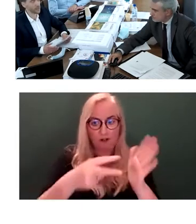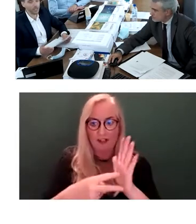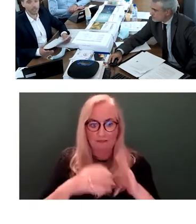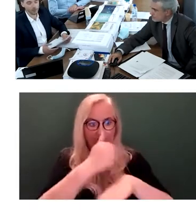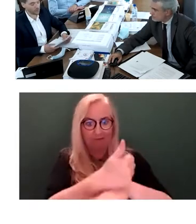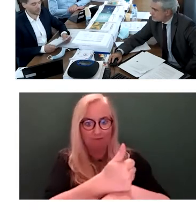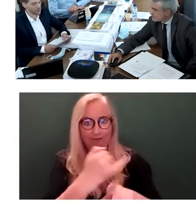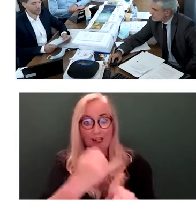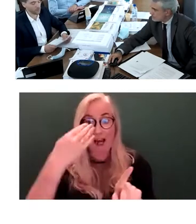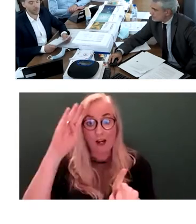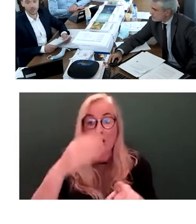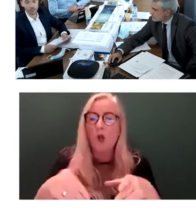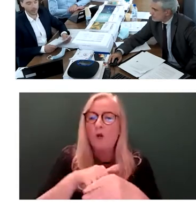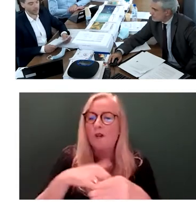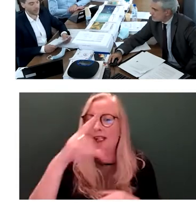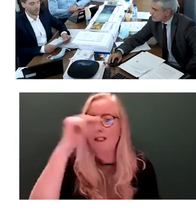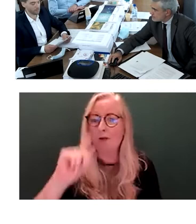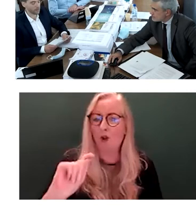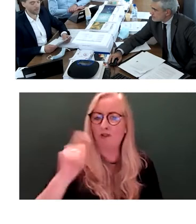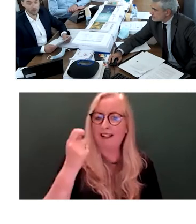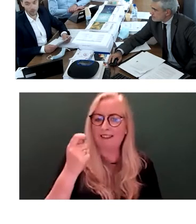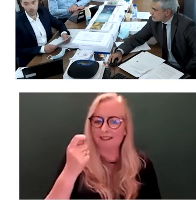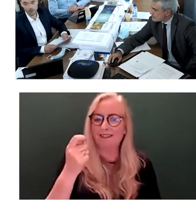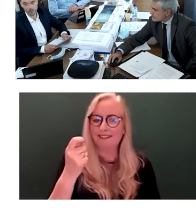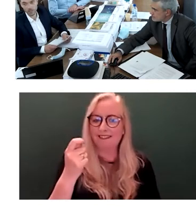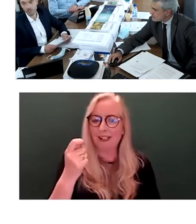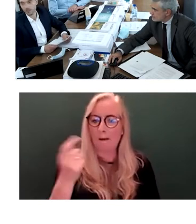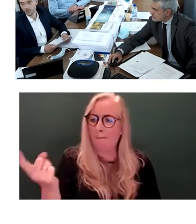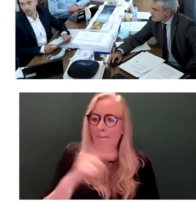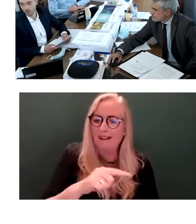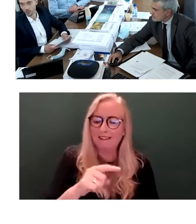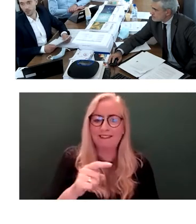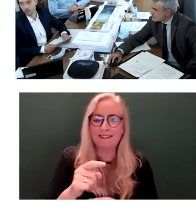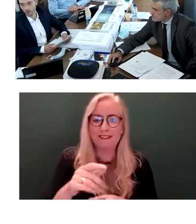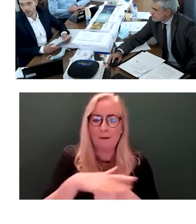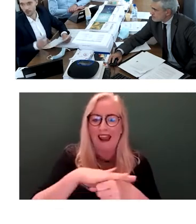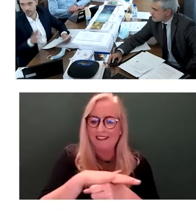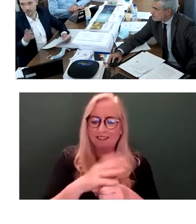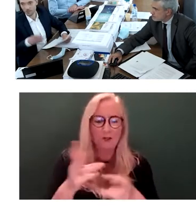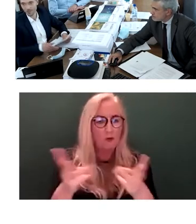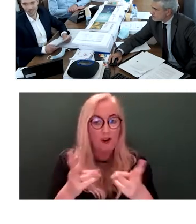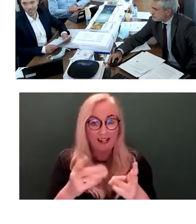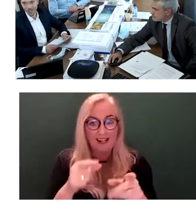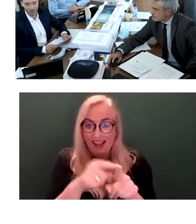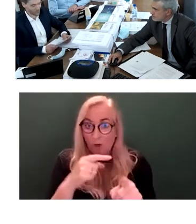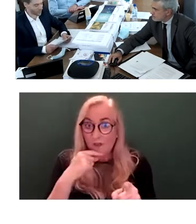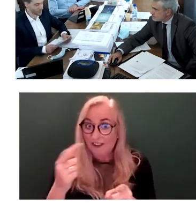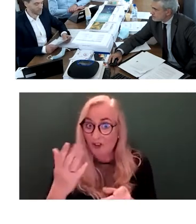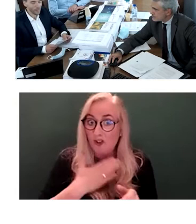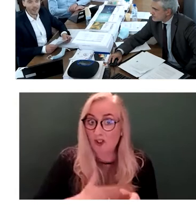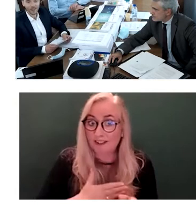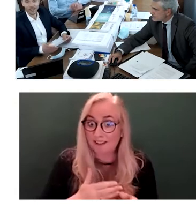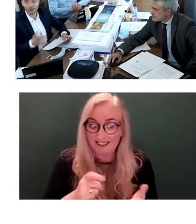Ireland, including, for instance, the recently signed Pathways to Work strategy 2021-2025. I think that was signed about last